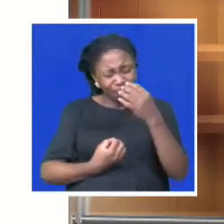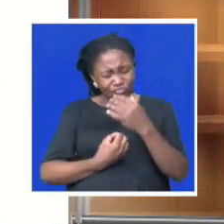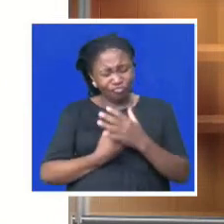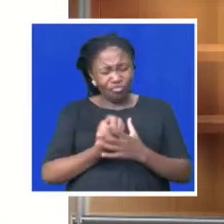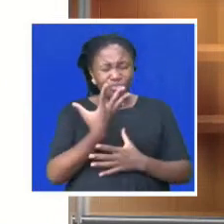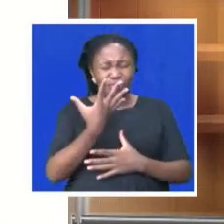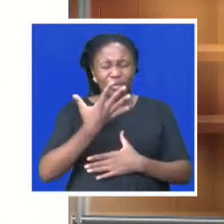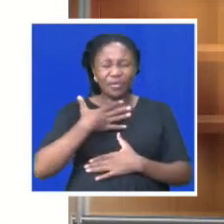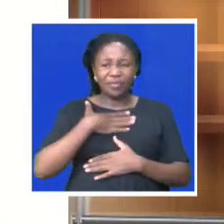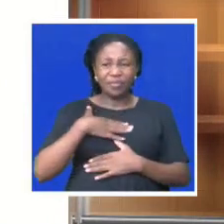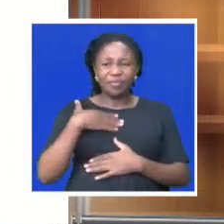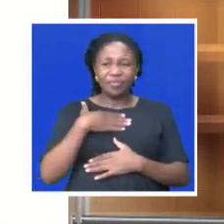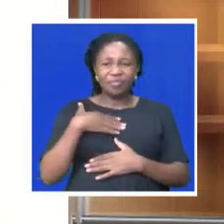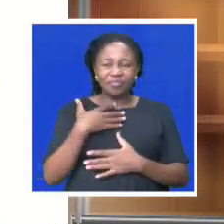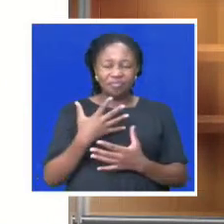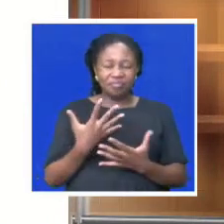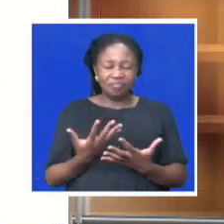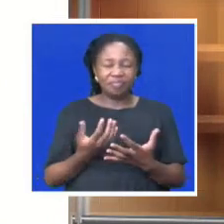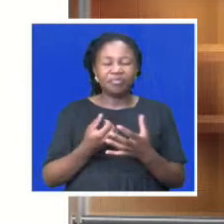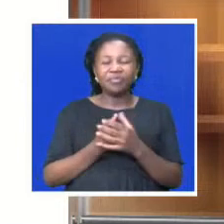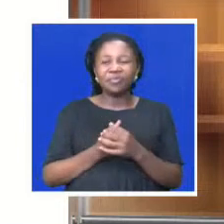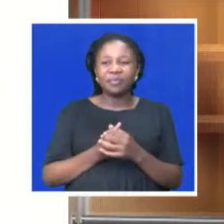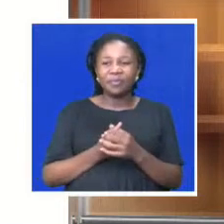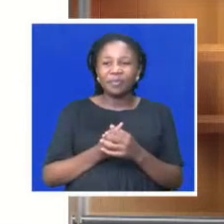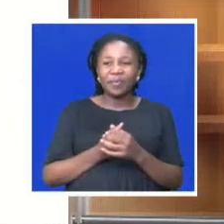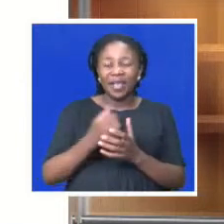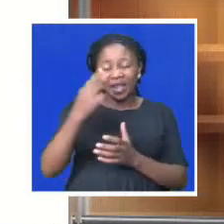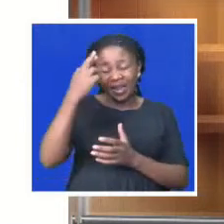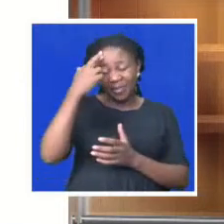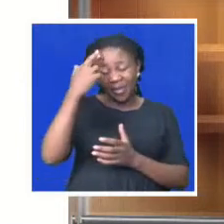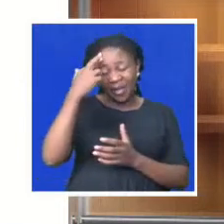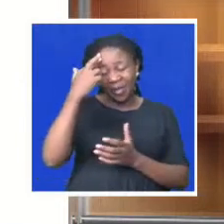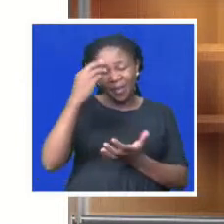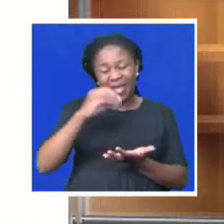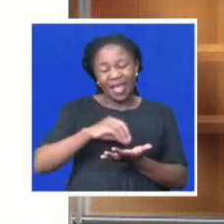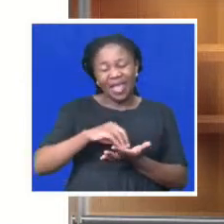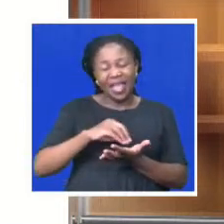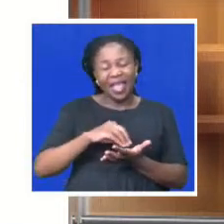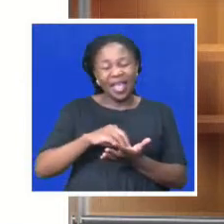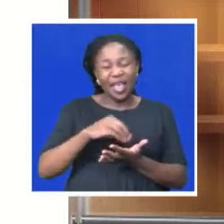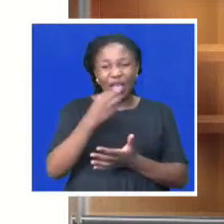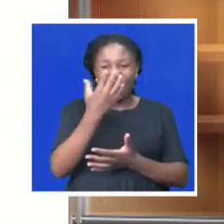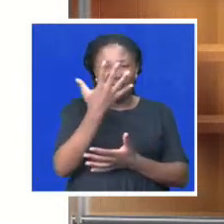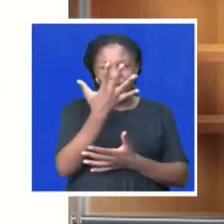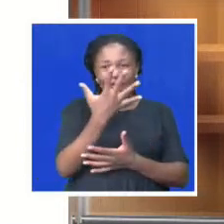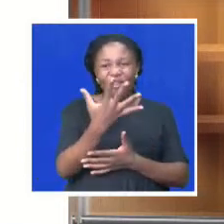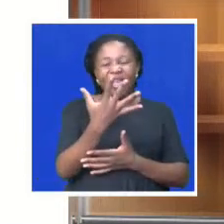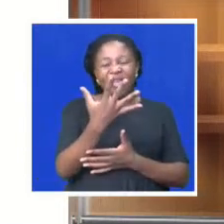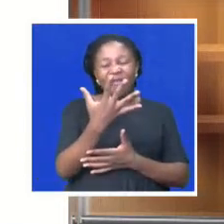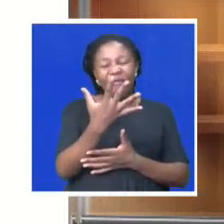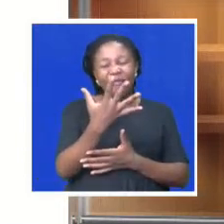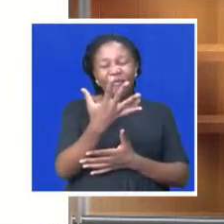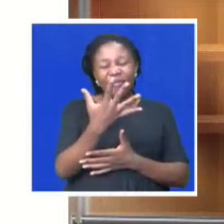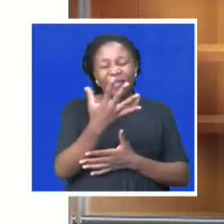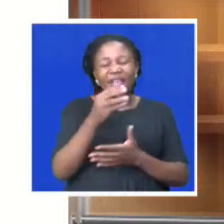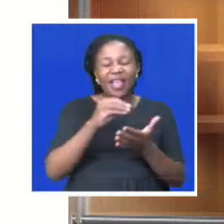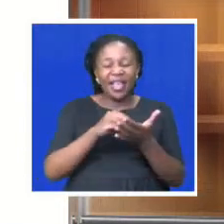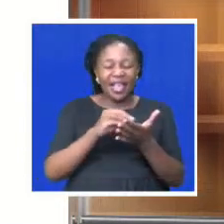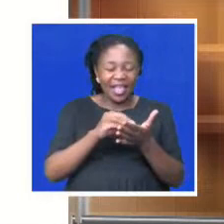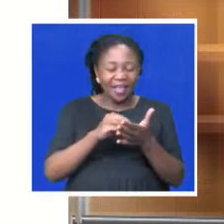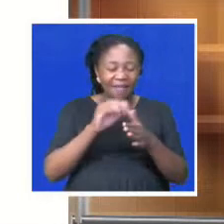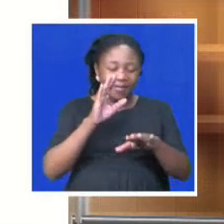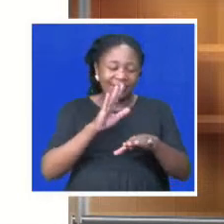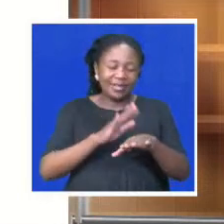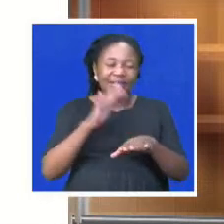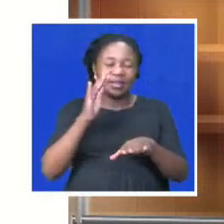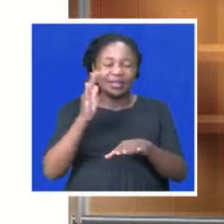think you know, dear Lena, that we have 5 senses. We have the sense of sight, we have the sense of hearing, sense of smell, sense of touch,